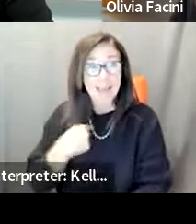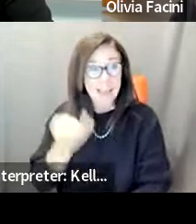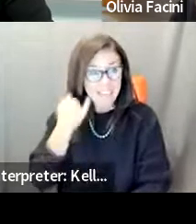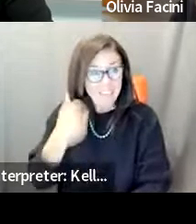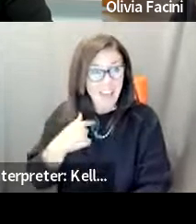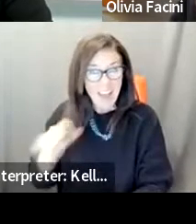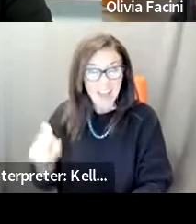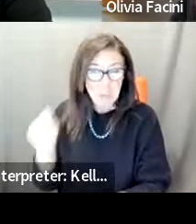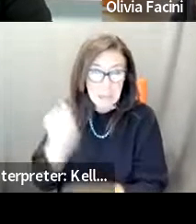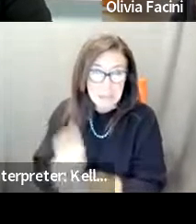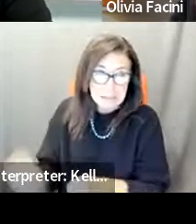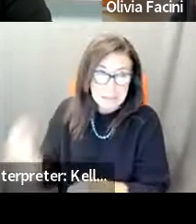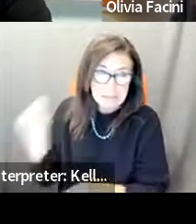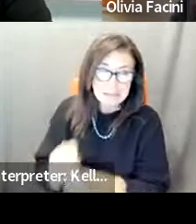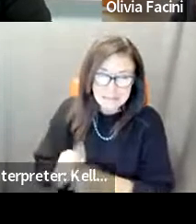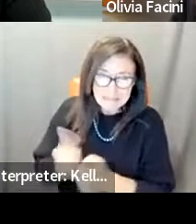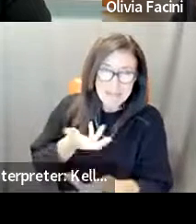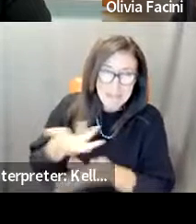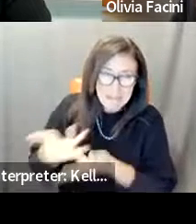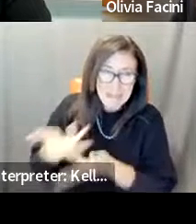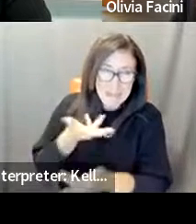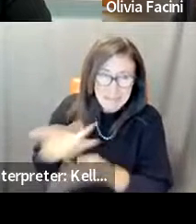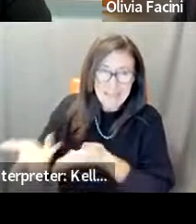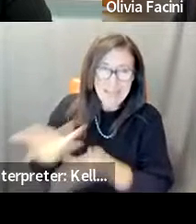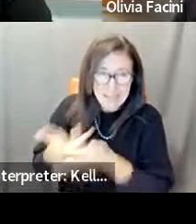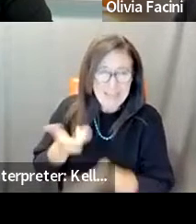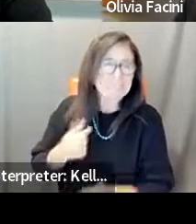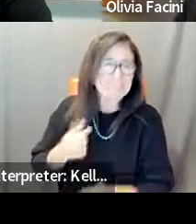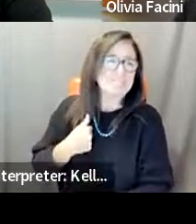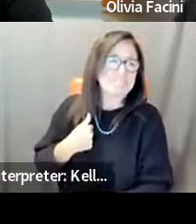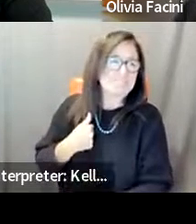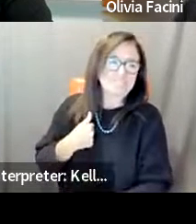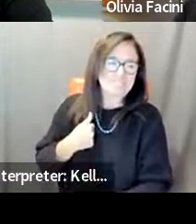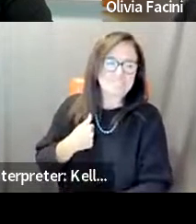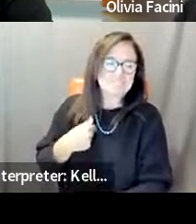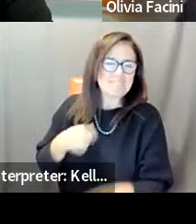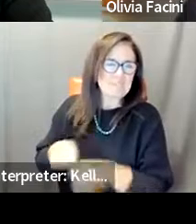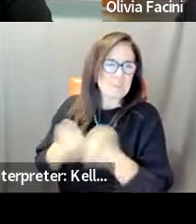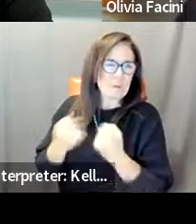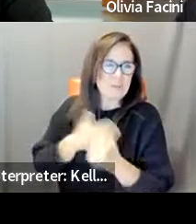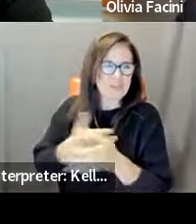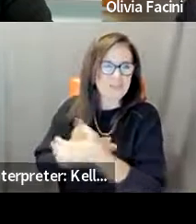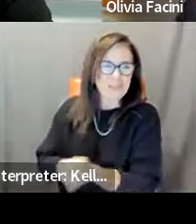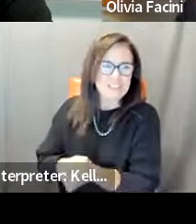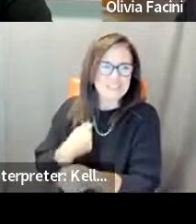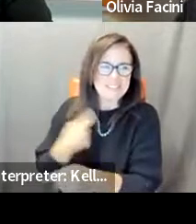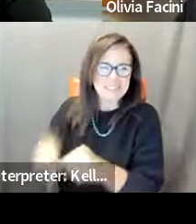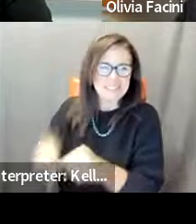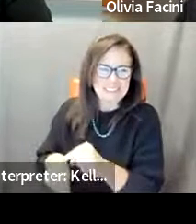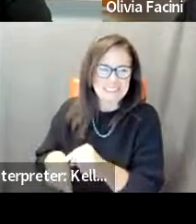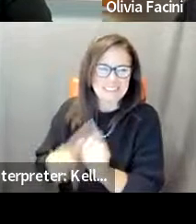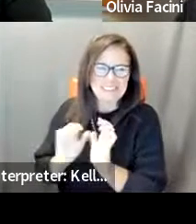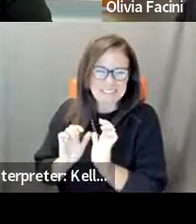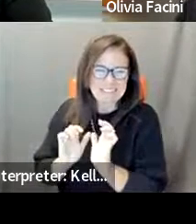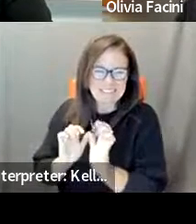going to have trust that they're going to be providing the appropriate services. So there's so much truth in you never have